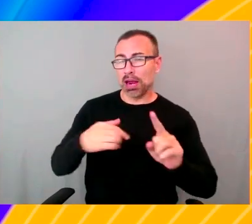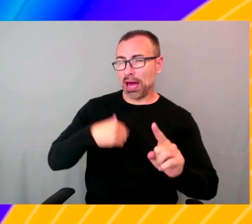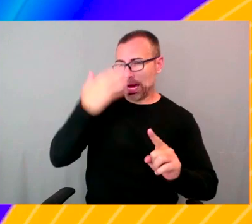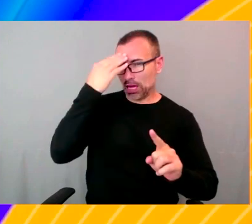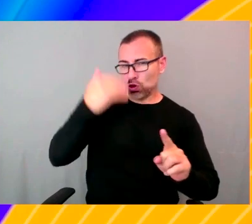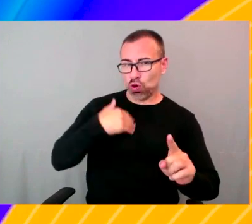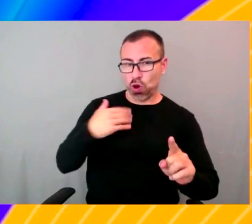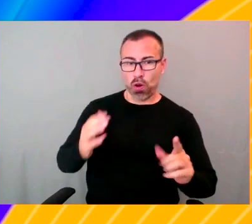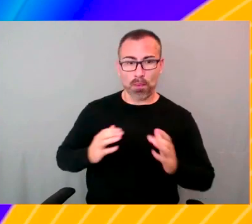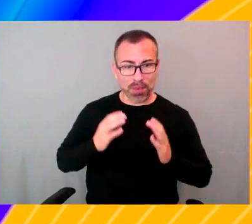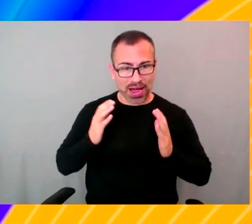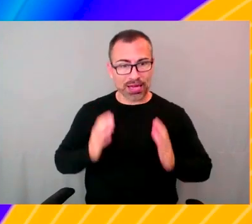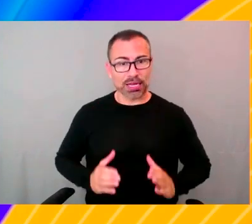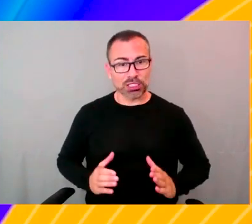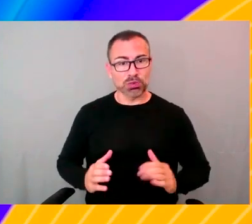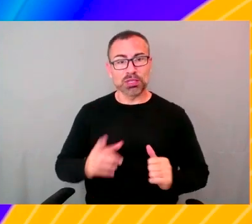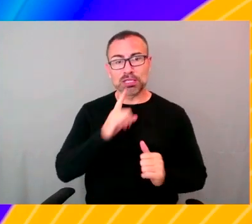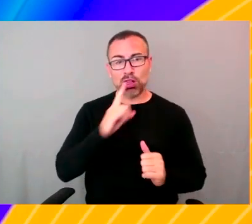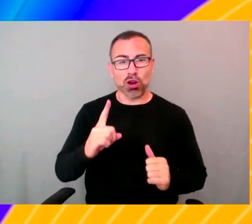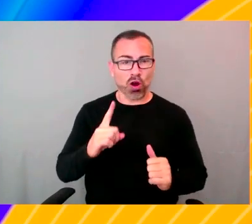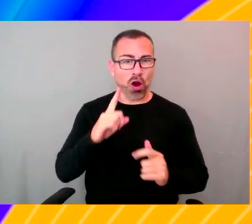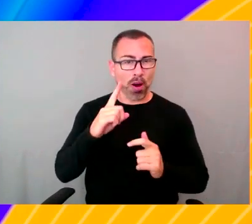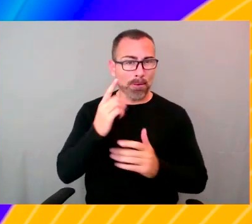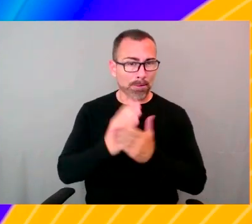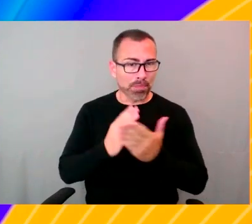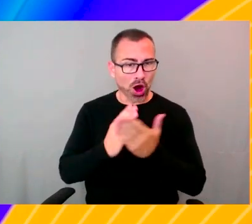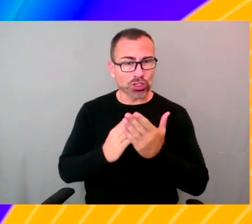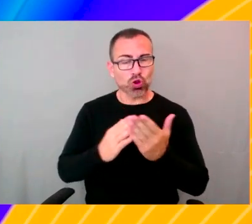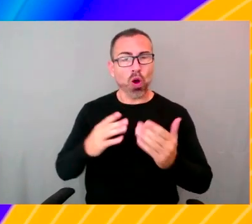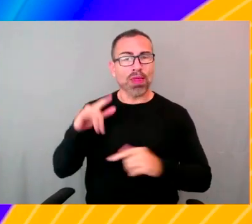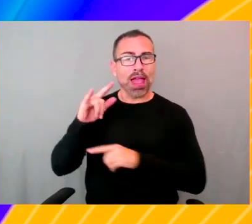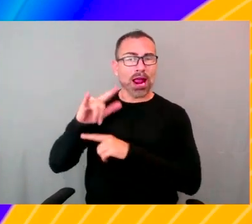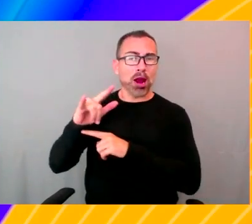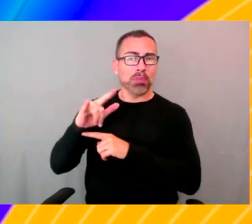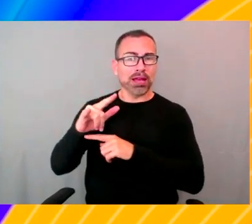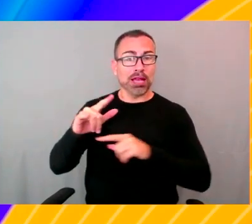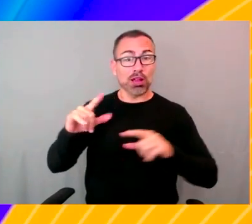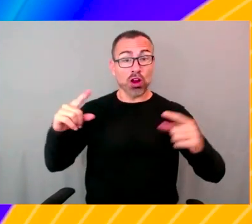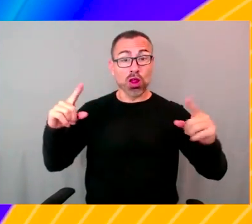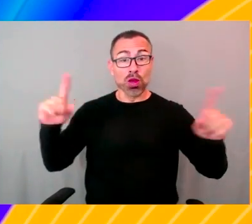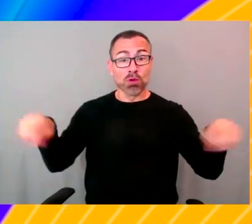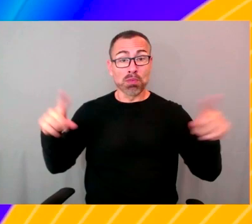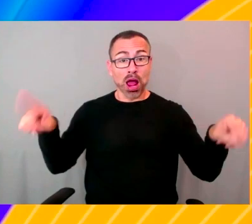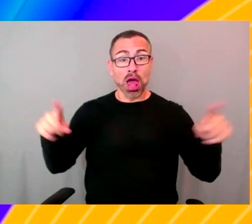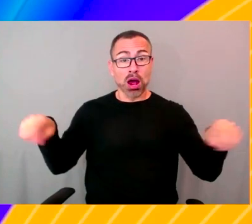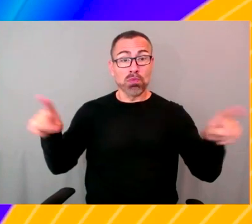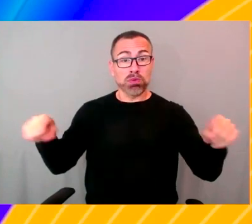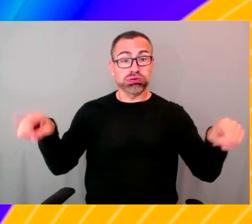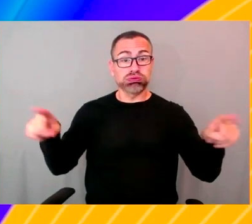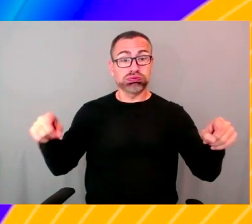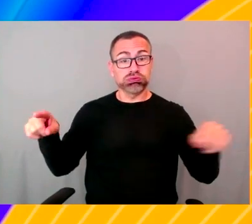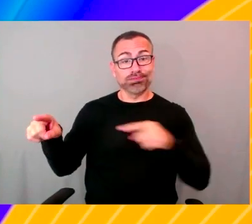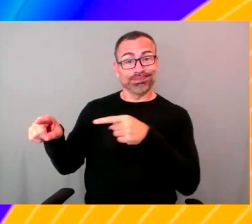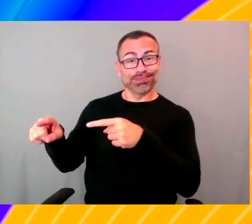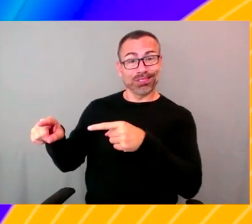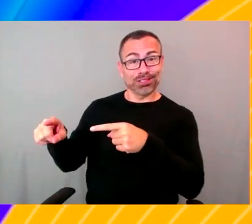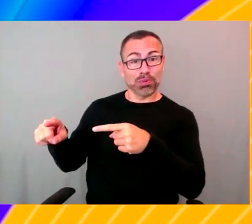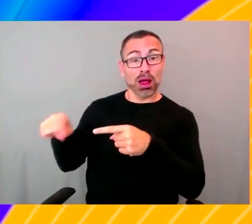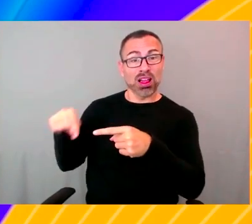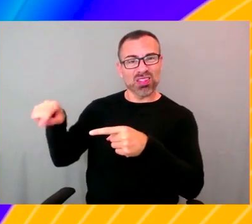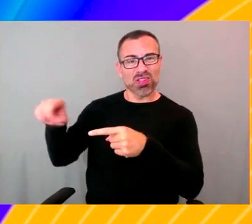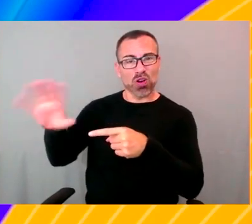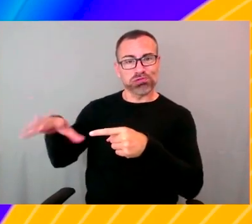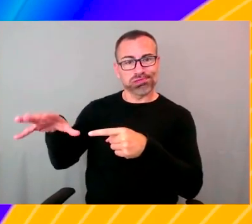get visually inspected every time the plane comes down, but that takes time and man hours. Yes, correct.